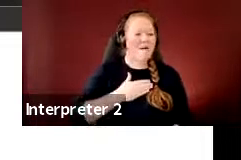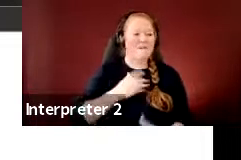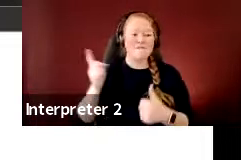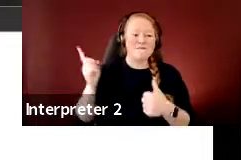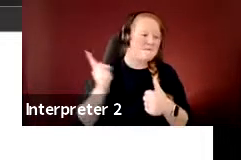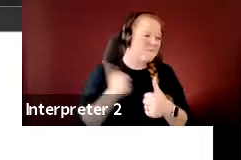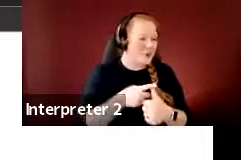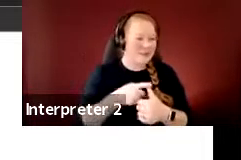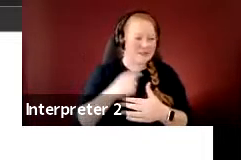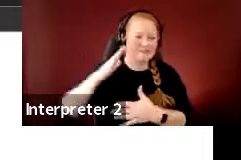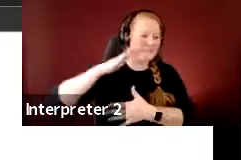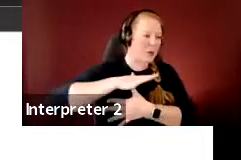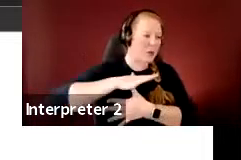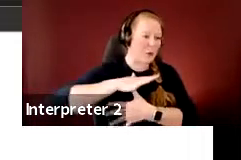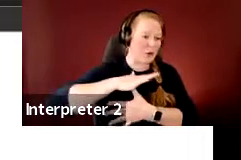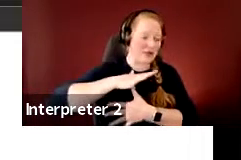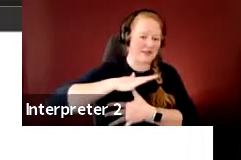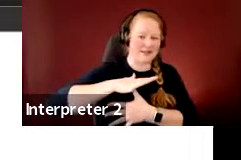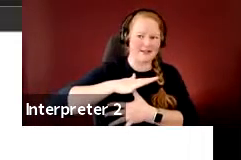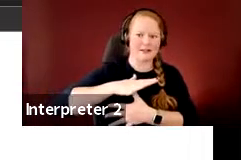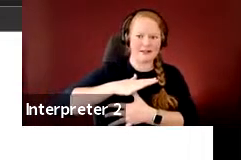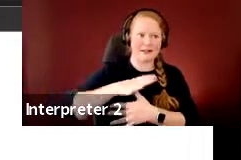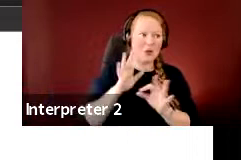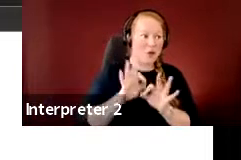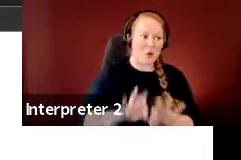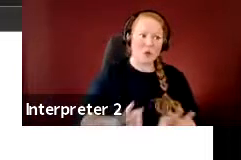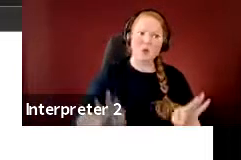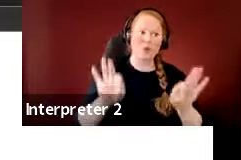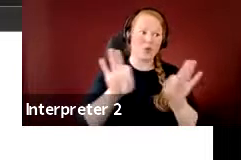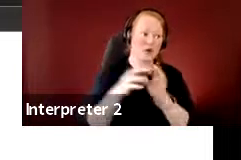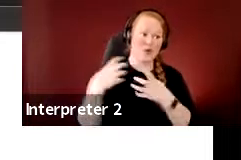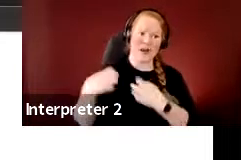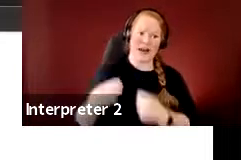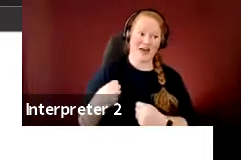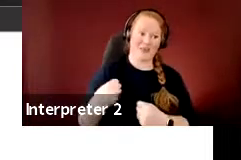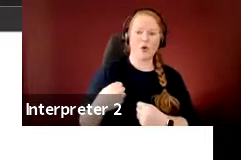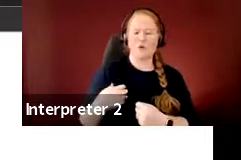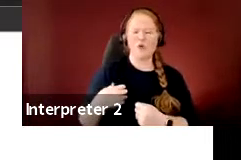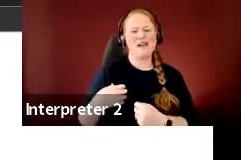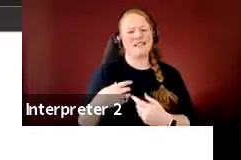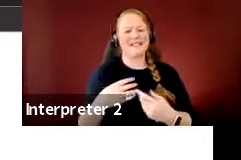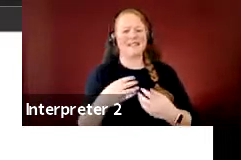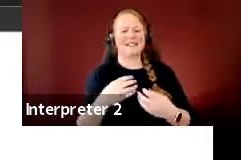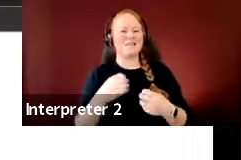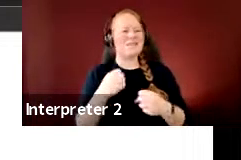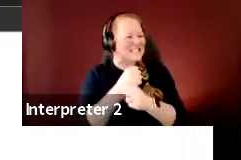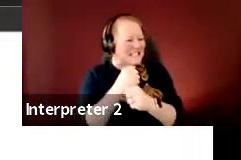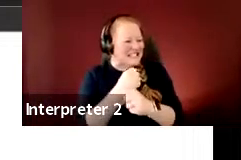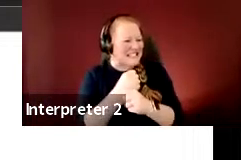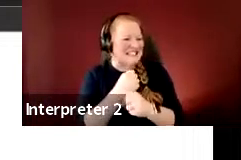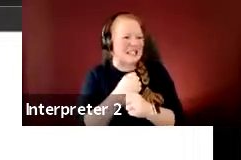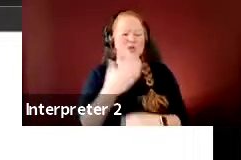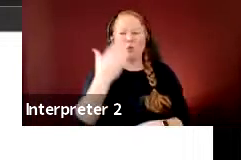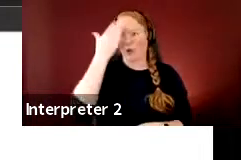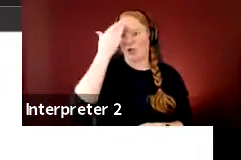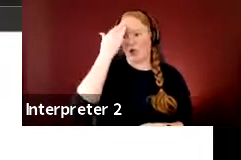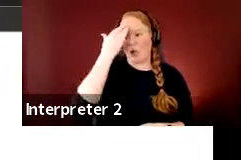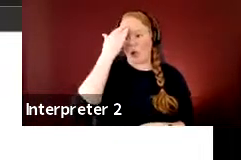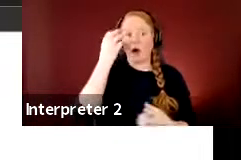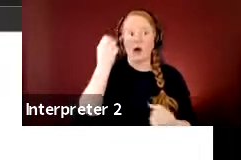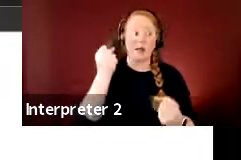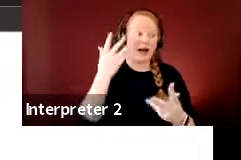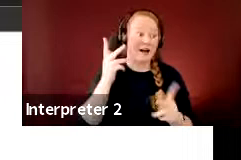needs. And just a few statistics. We know that those already living in the margins have